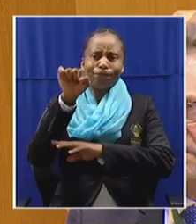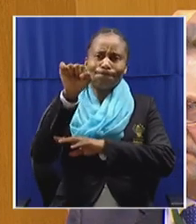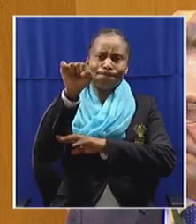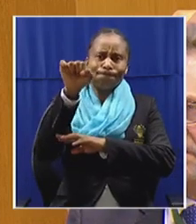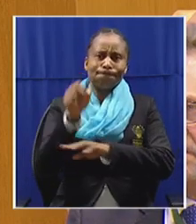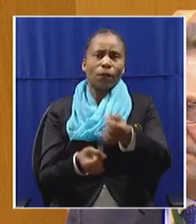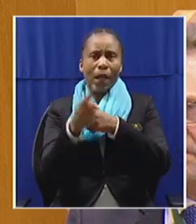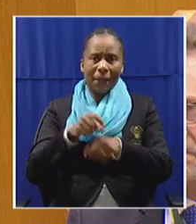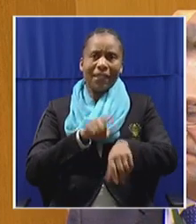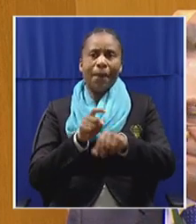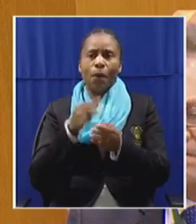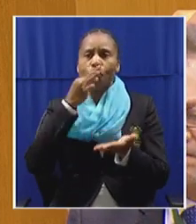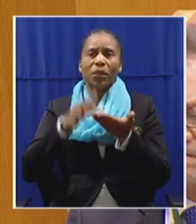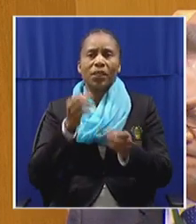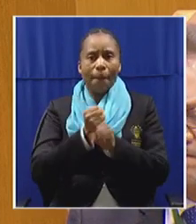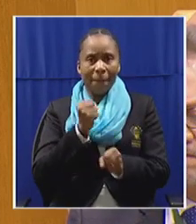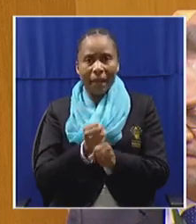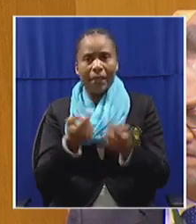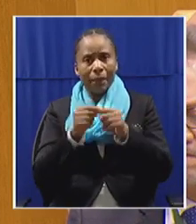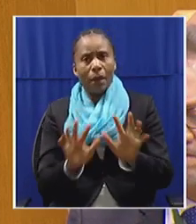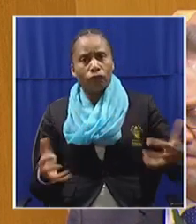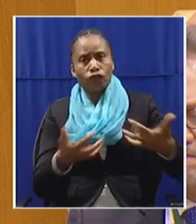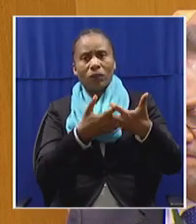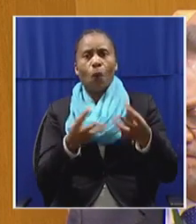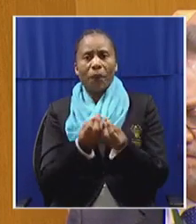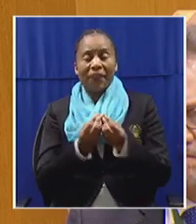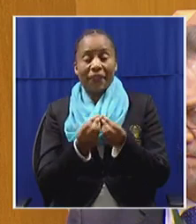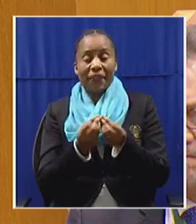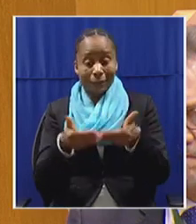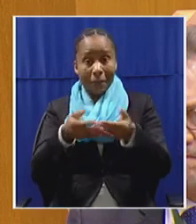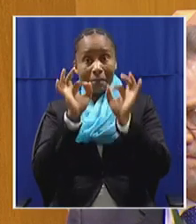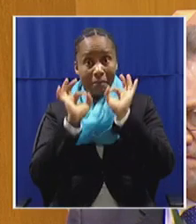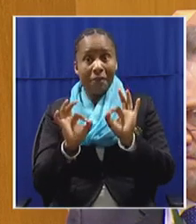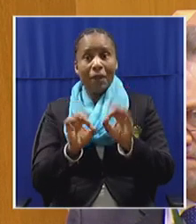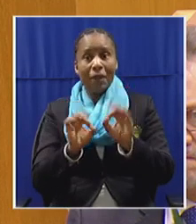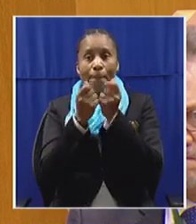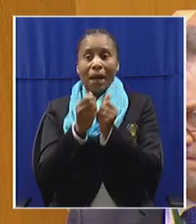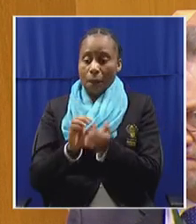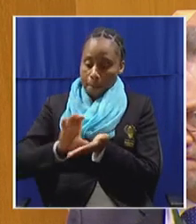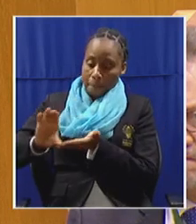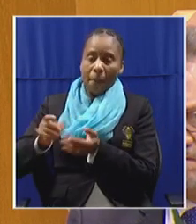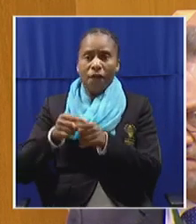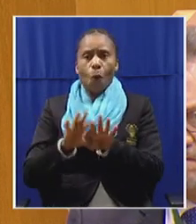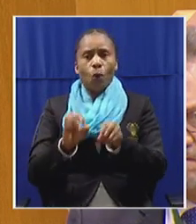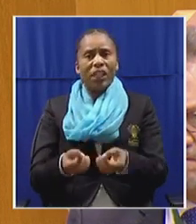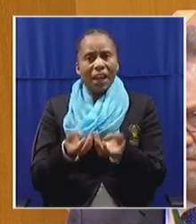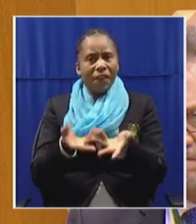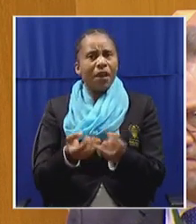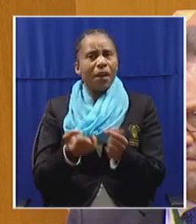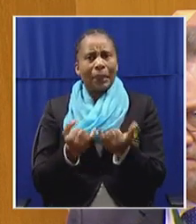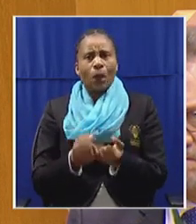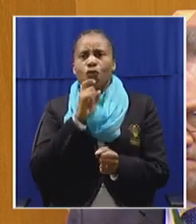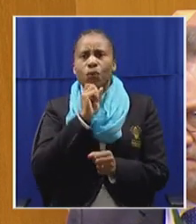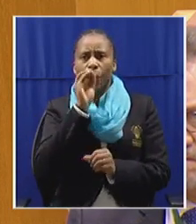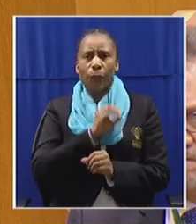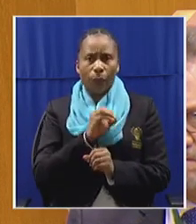promises that are made don't intersect with actual delivery, or when the money set aside for delivery is actually siphoned off. Now, one of the